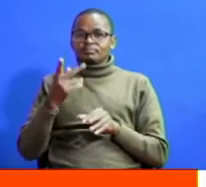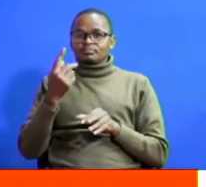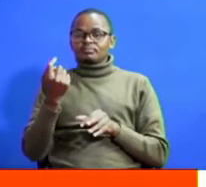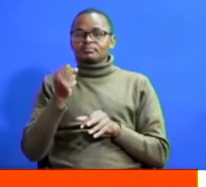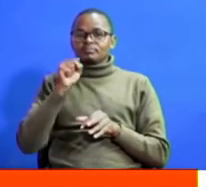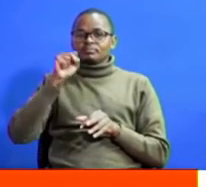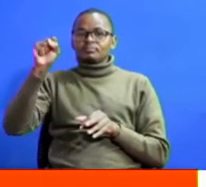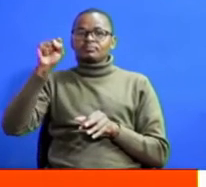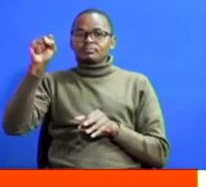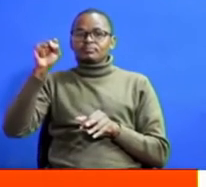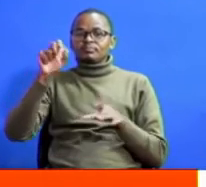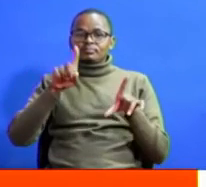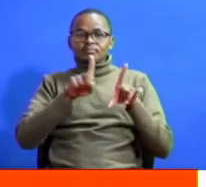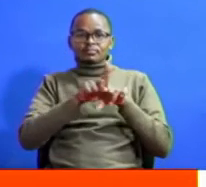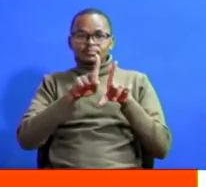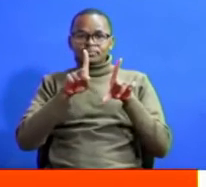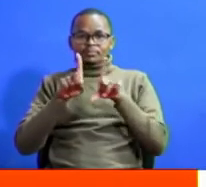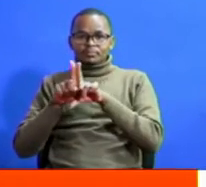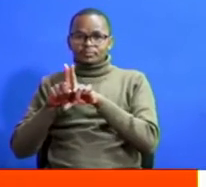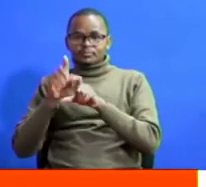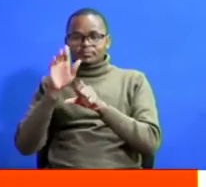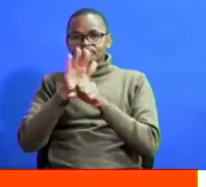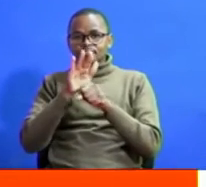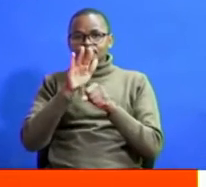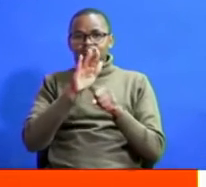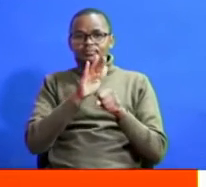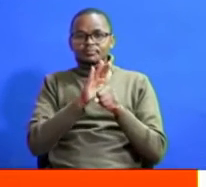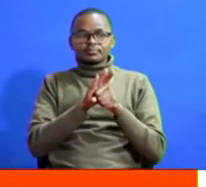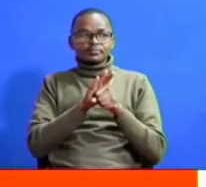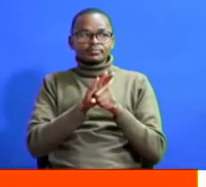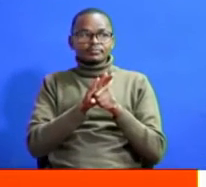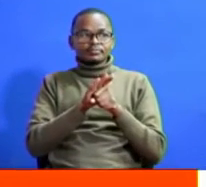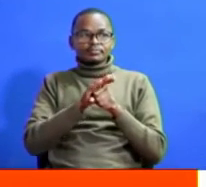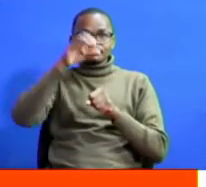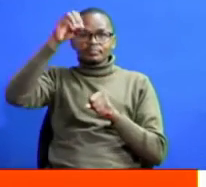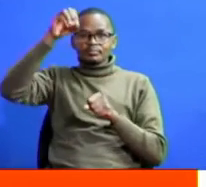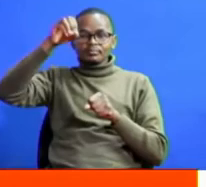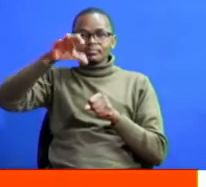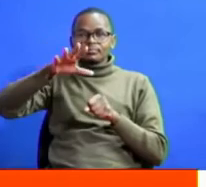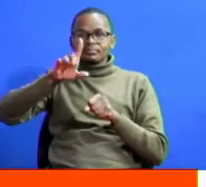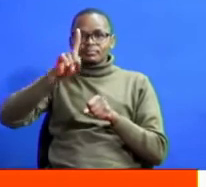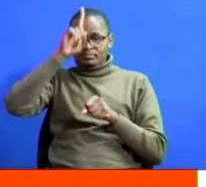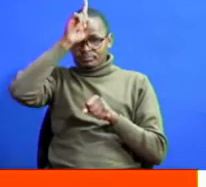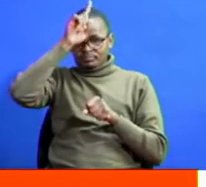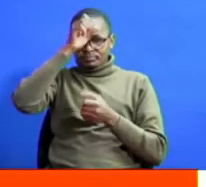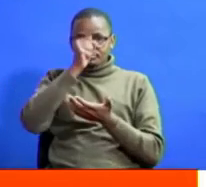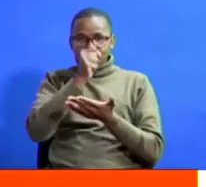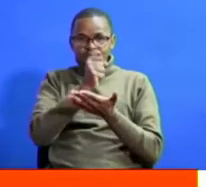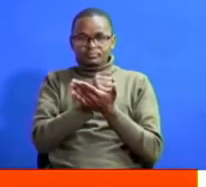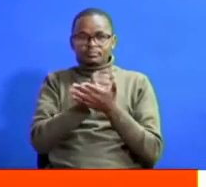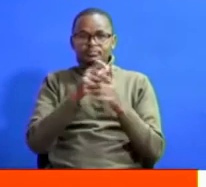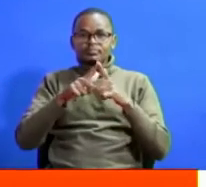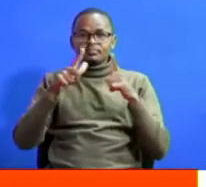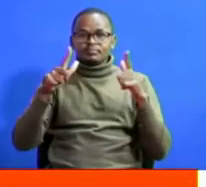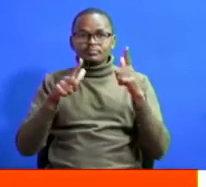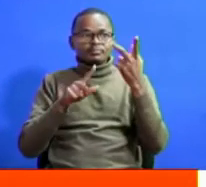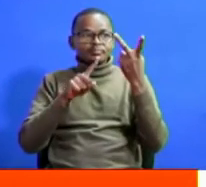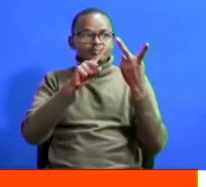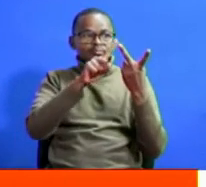politics, as the most expensive and serious office in this land.